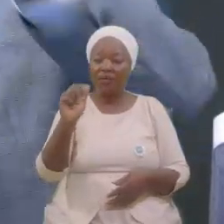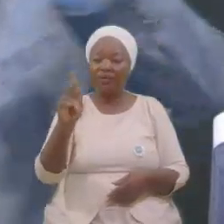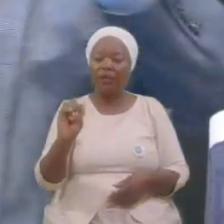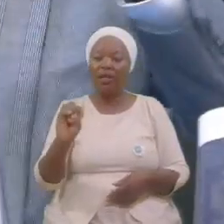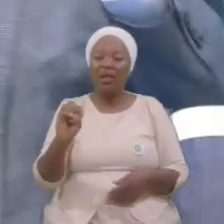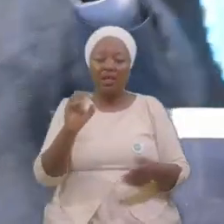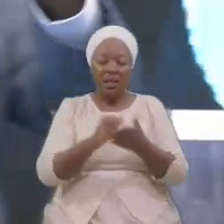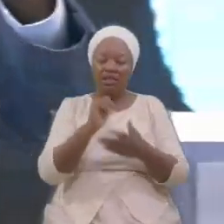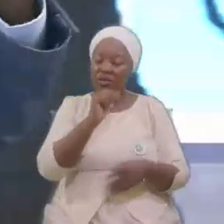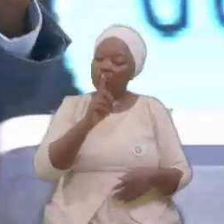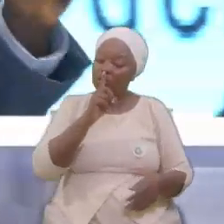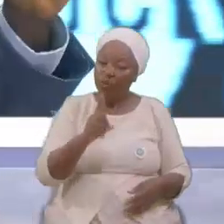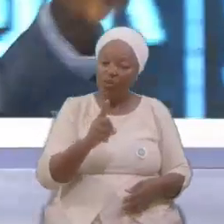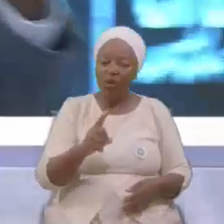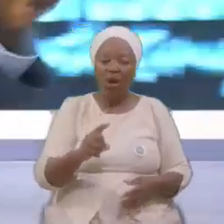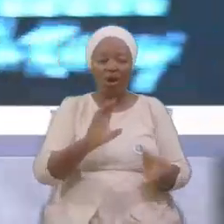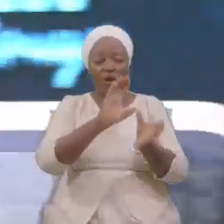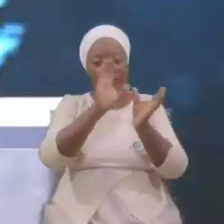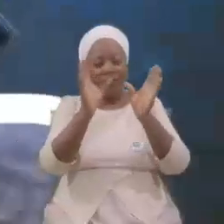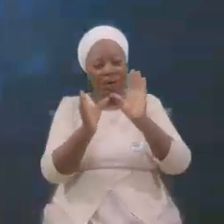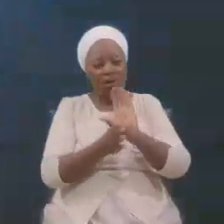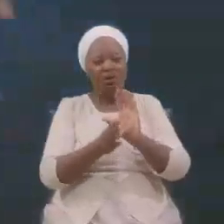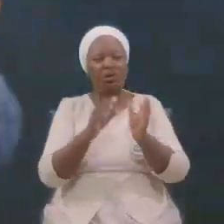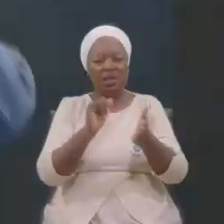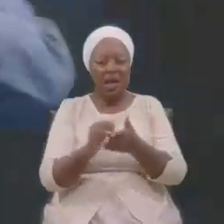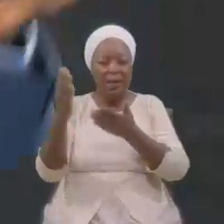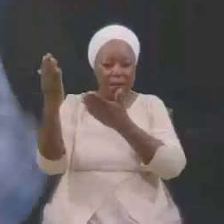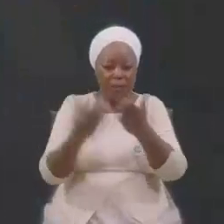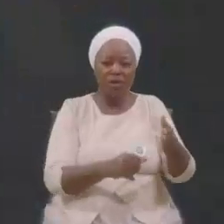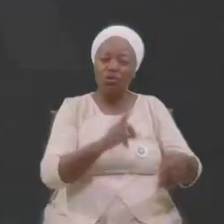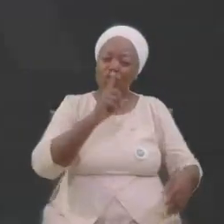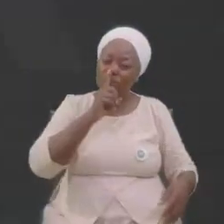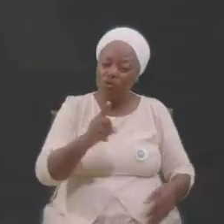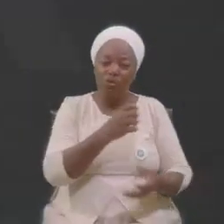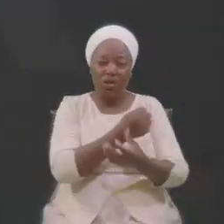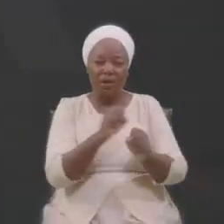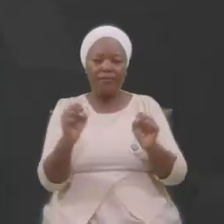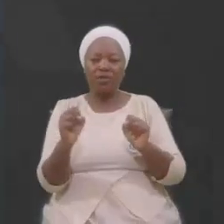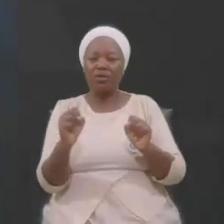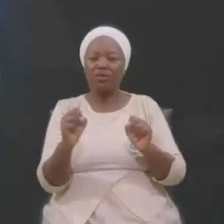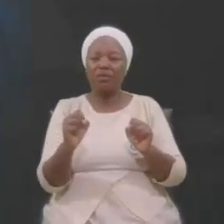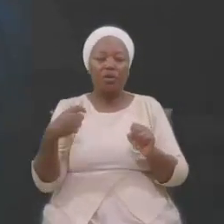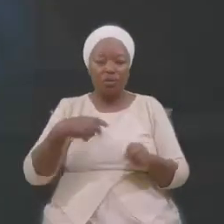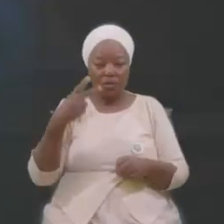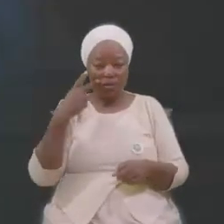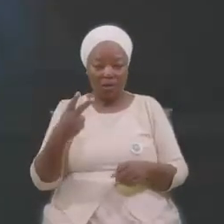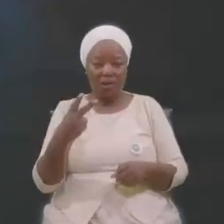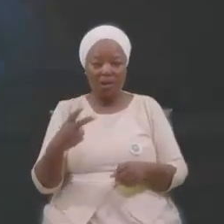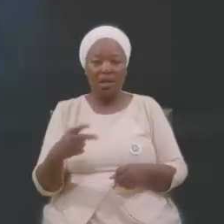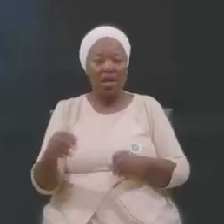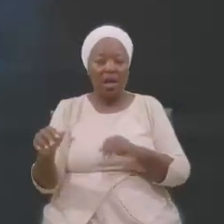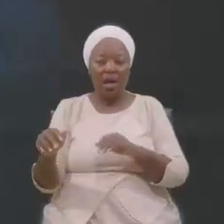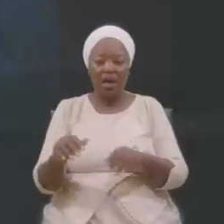real. Conversion that brings genuine salvation. We're looking at Acts